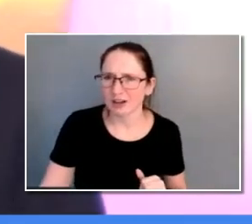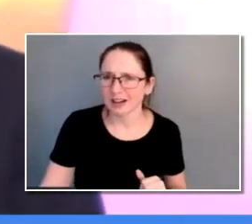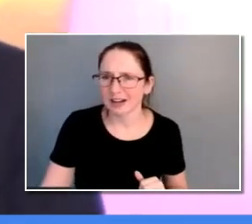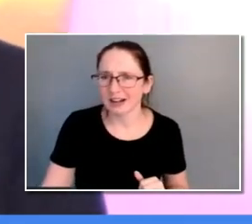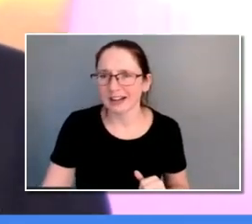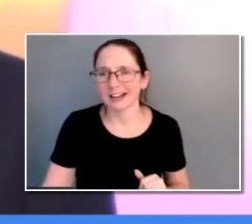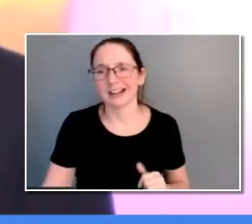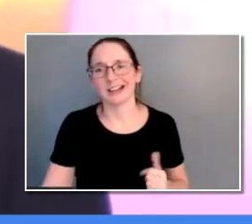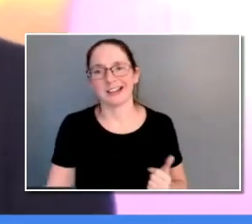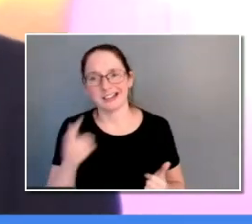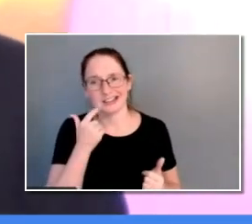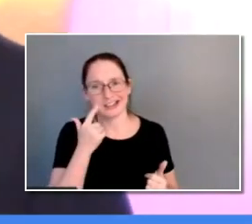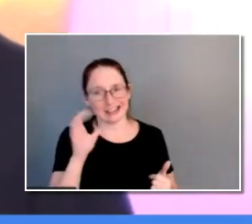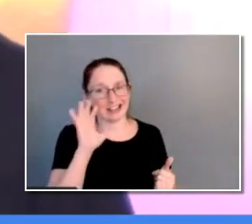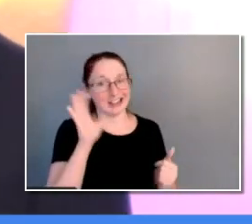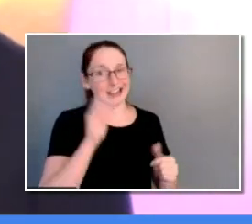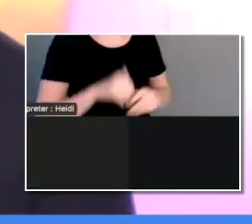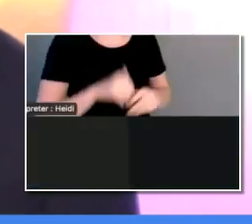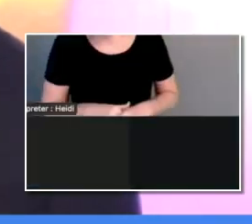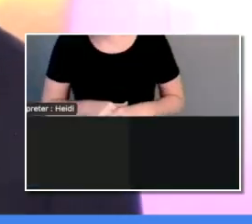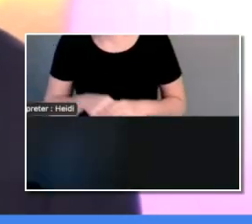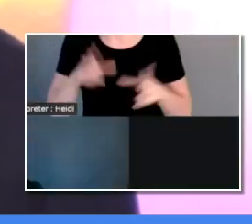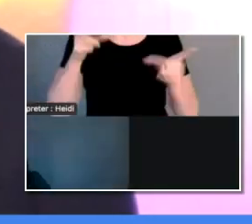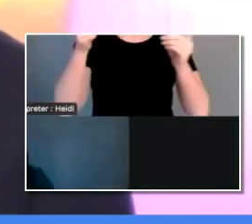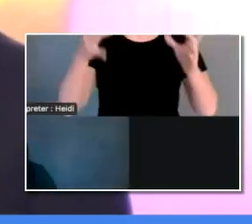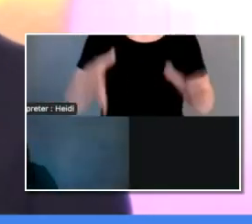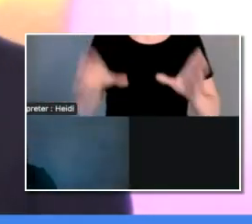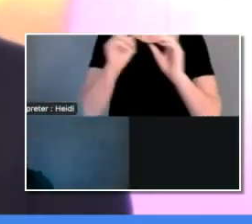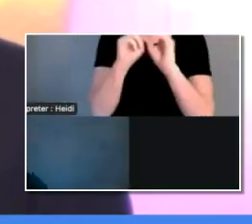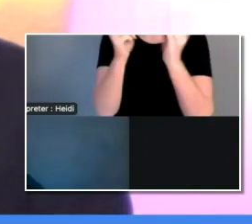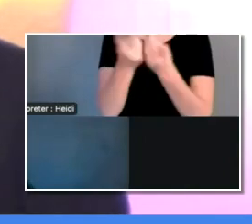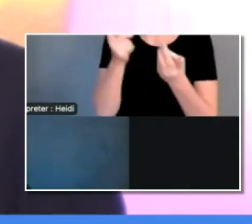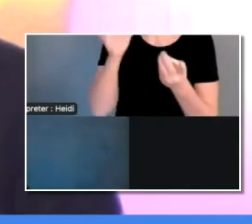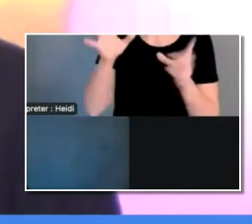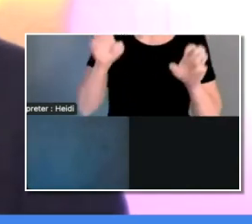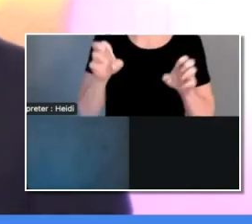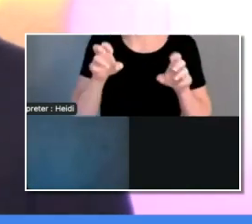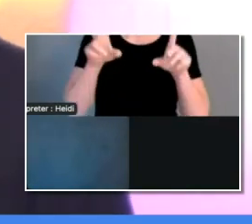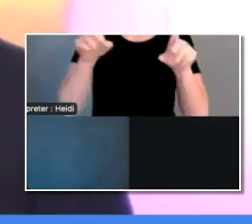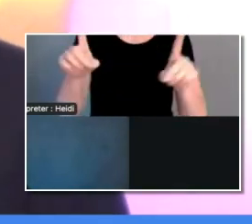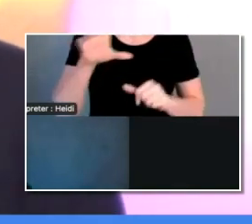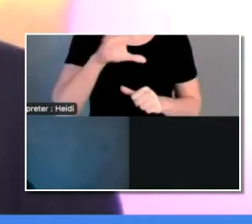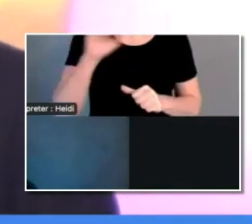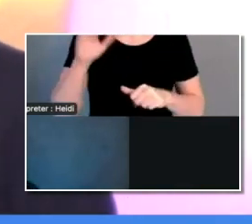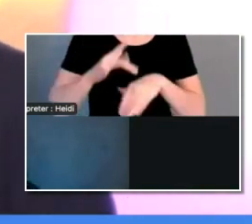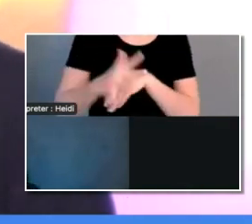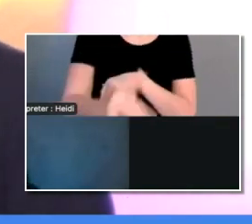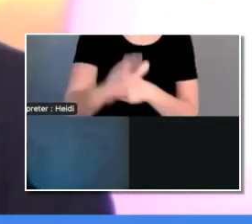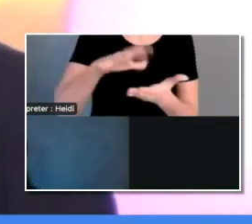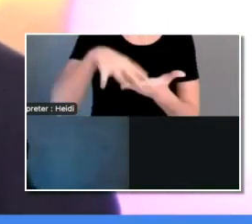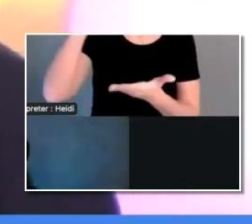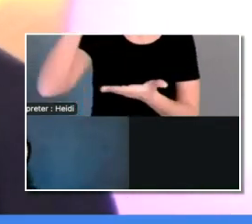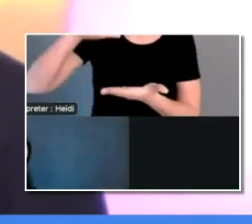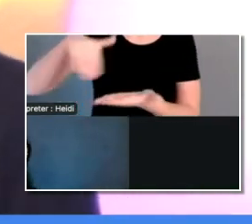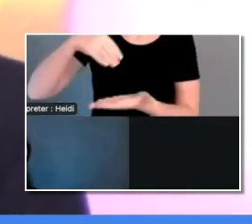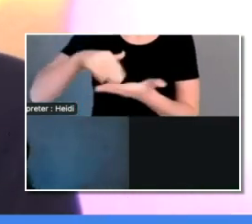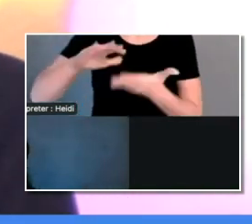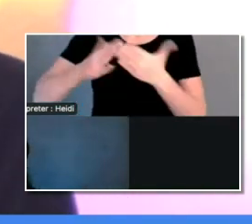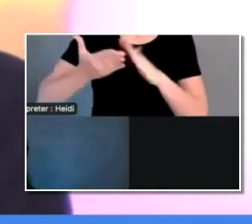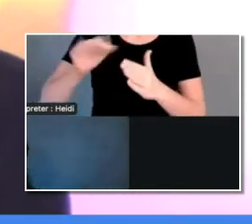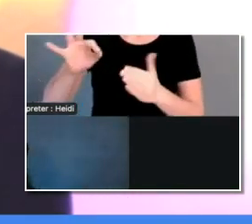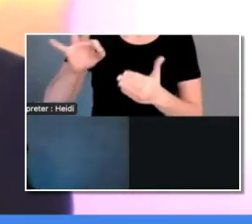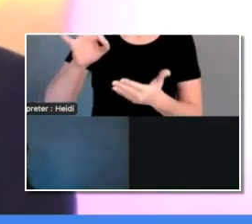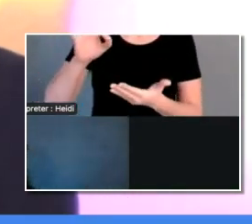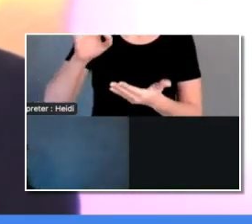Hi. The director of the Department of Education and Early Learning at the City of Seattle.